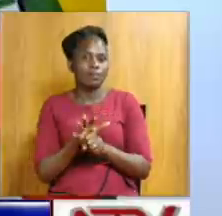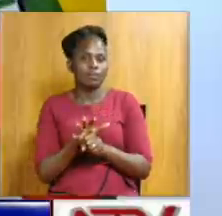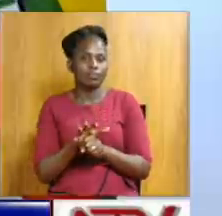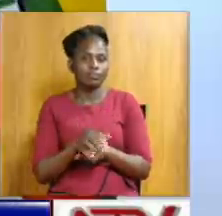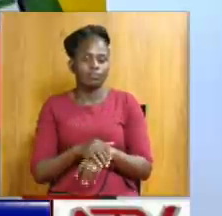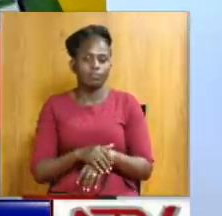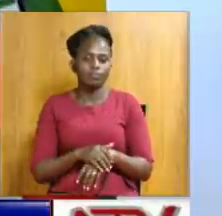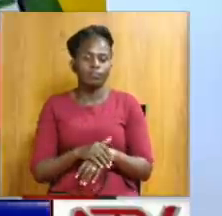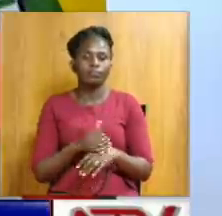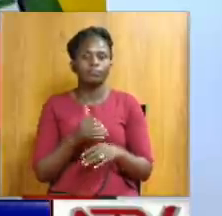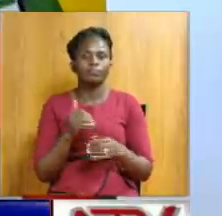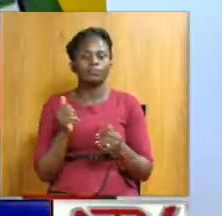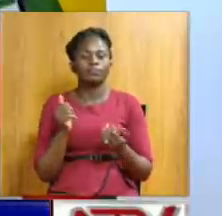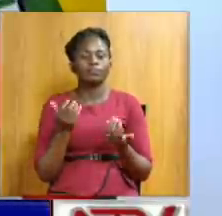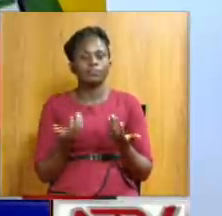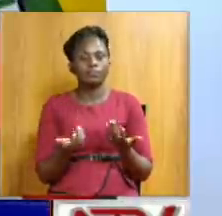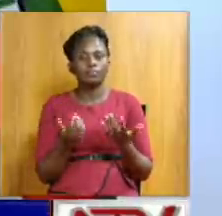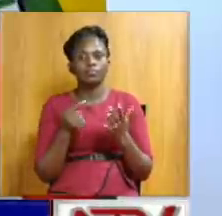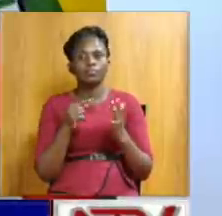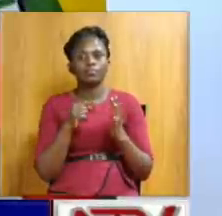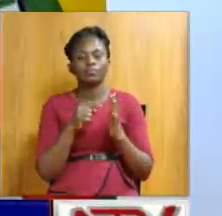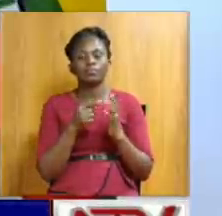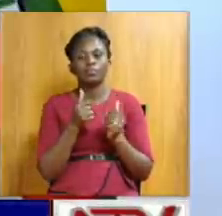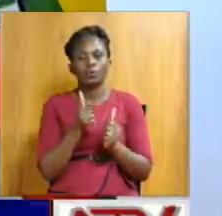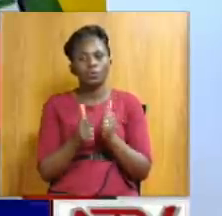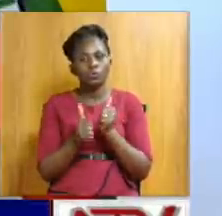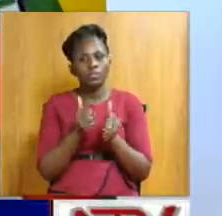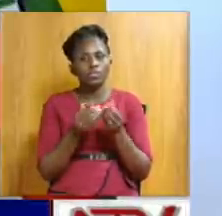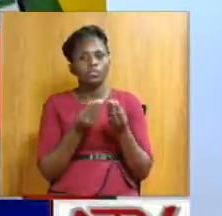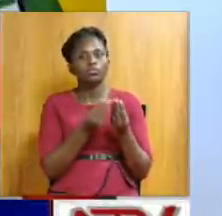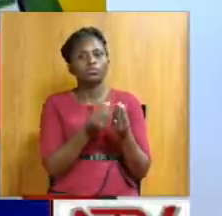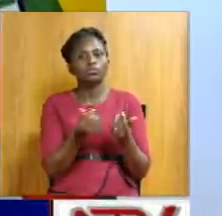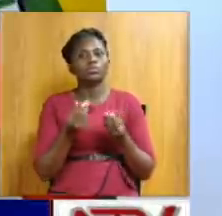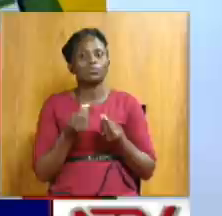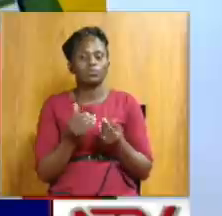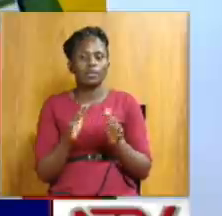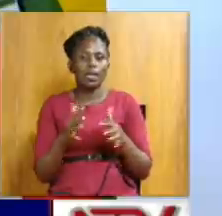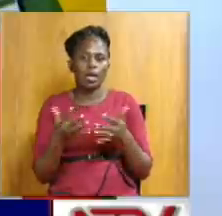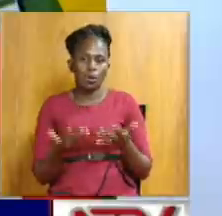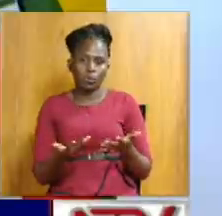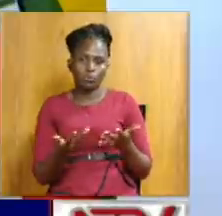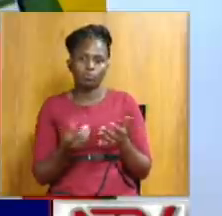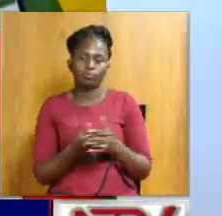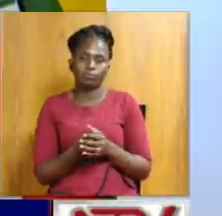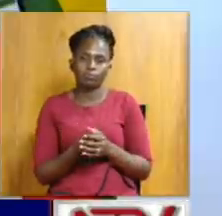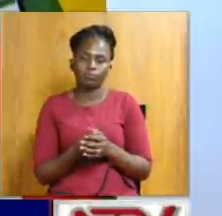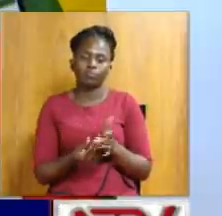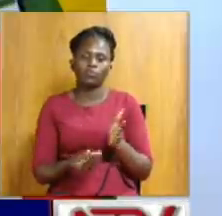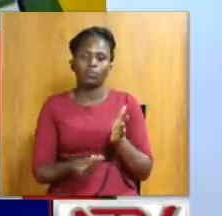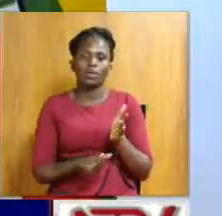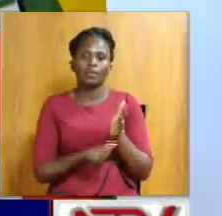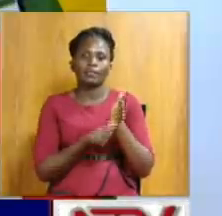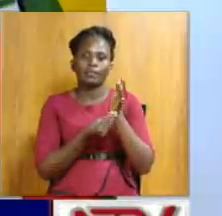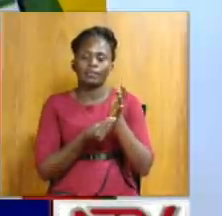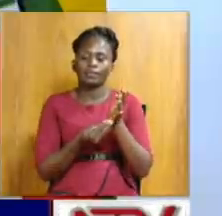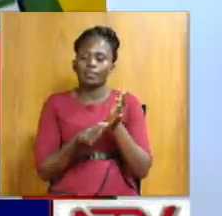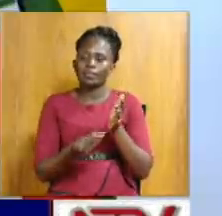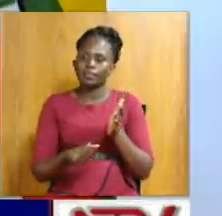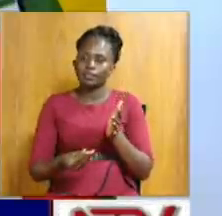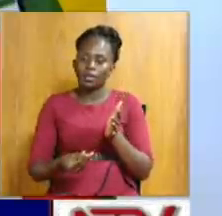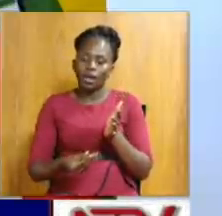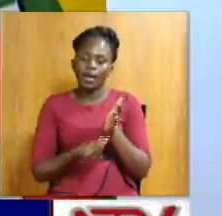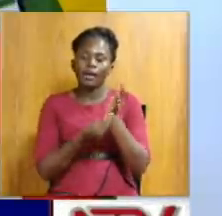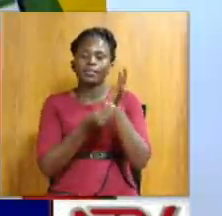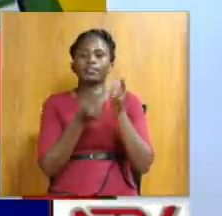The following are the solutions in addition to some of the preventive measures we